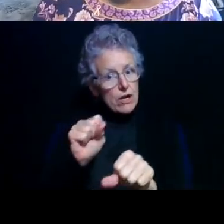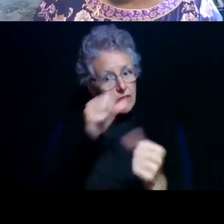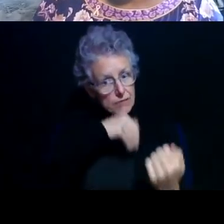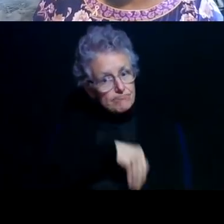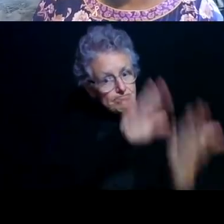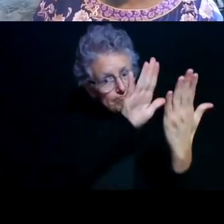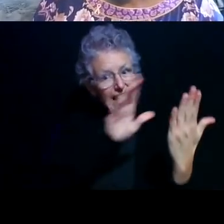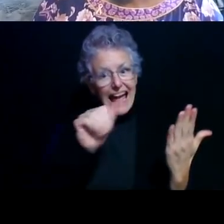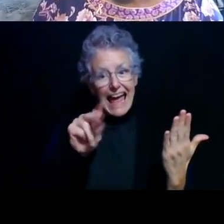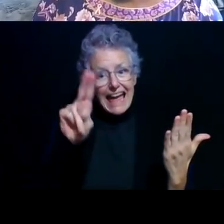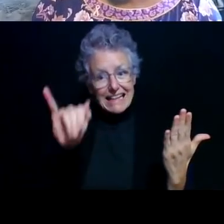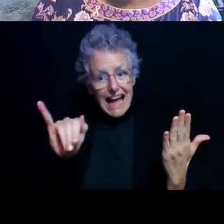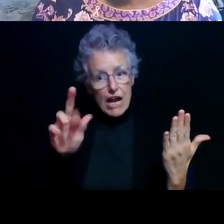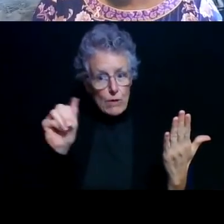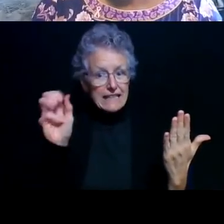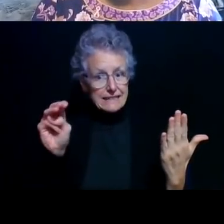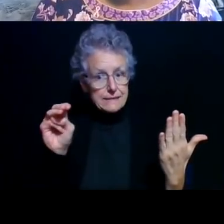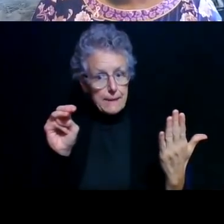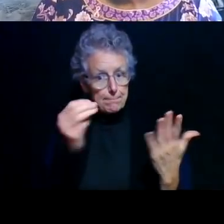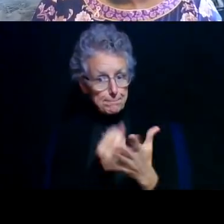anti-racism priorities. Next slide, please.